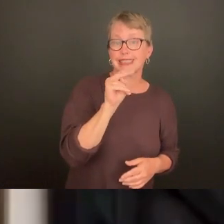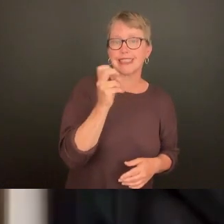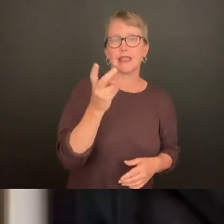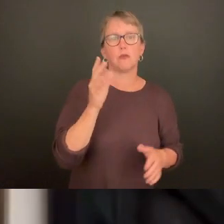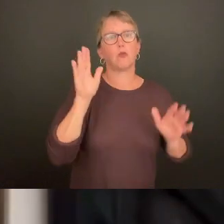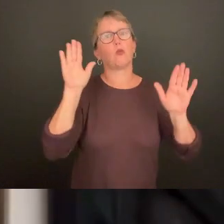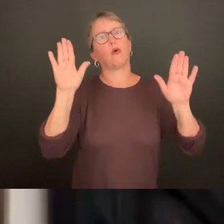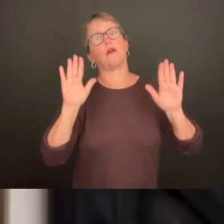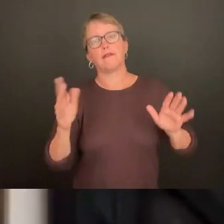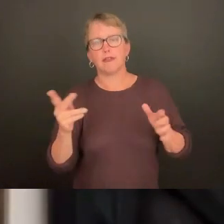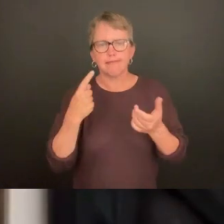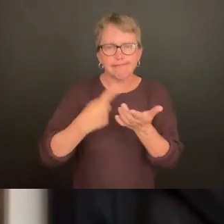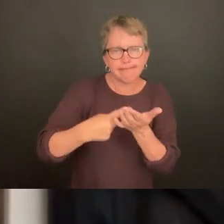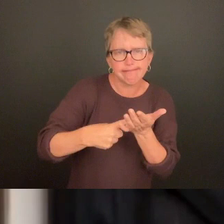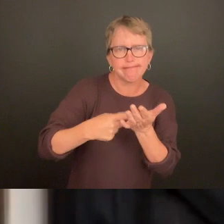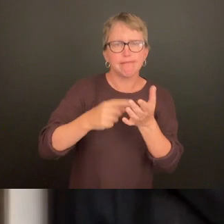invite your friends.